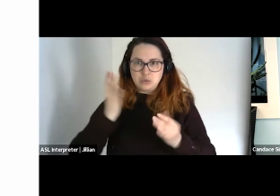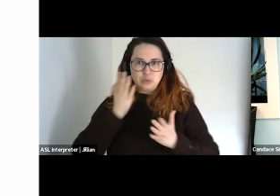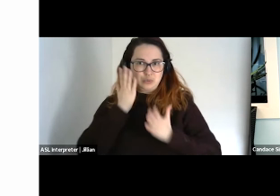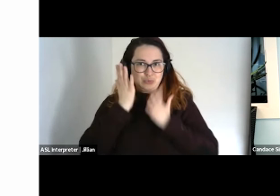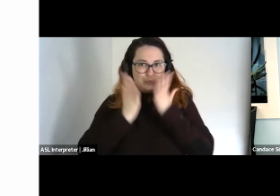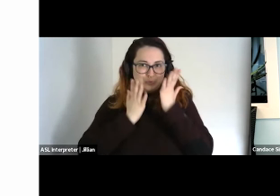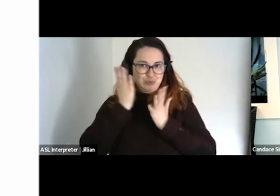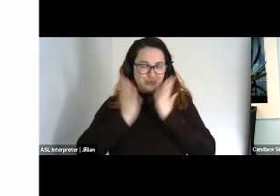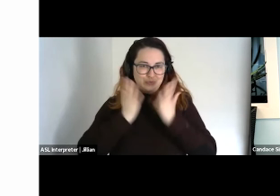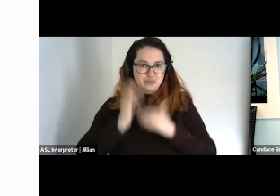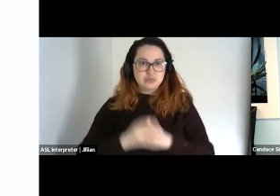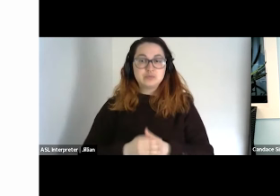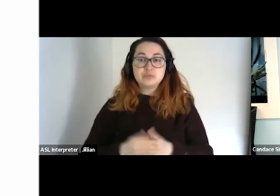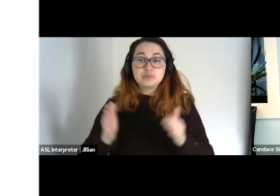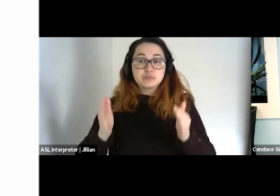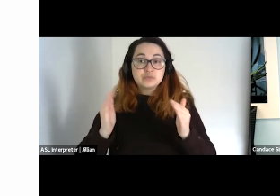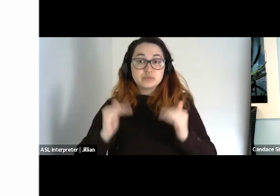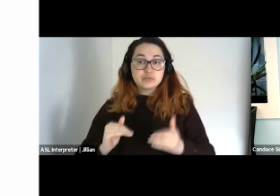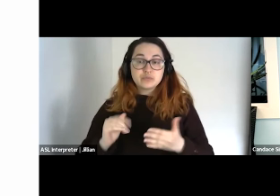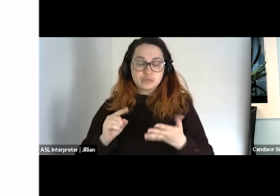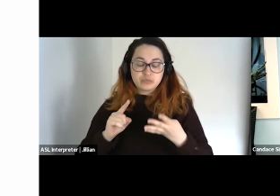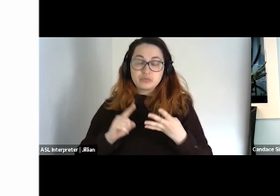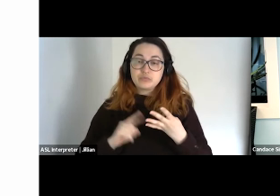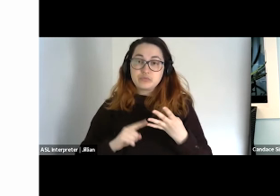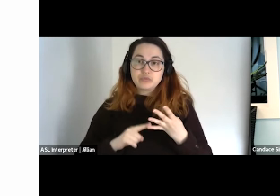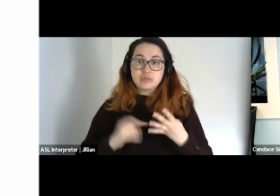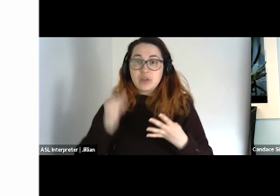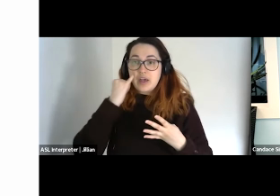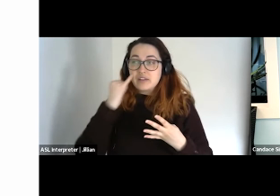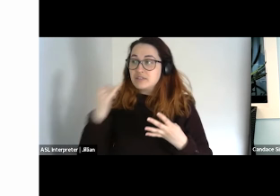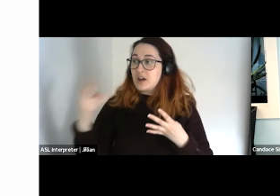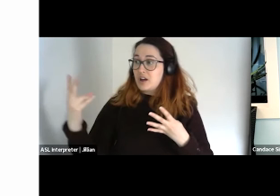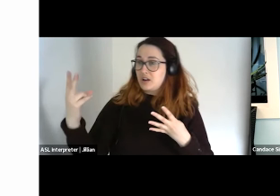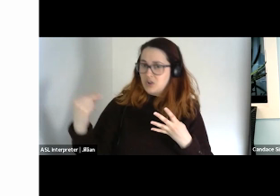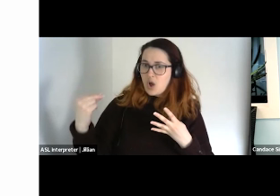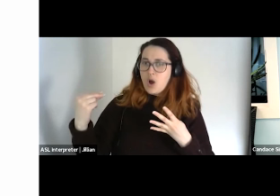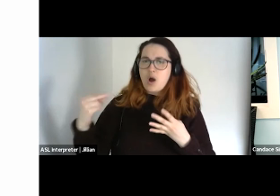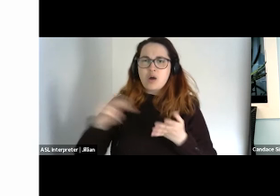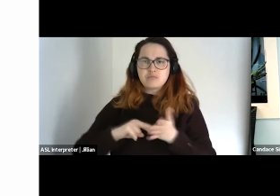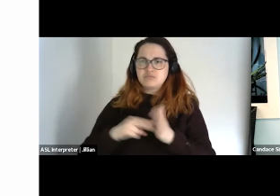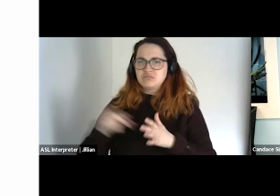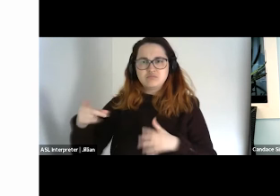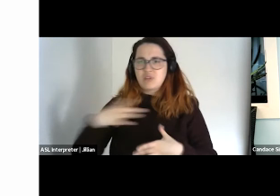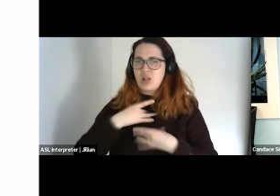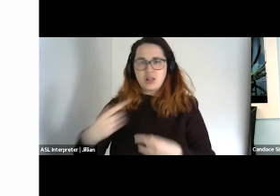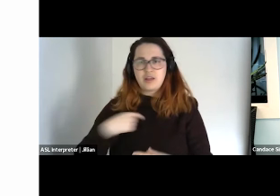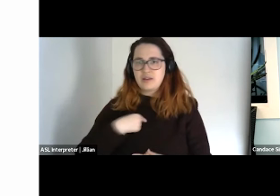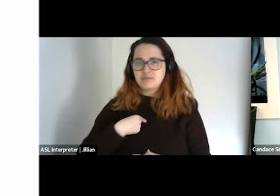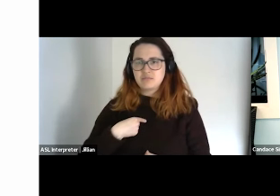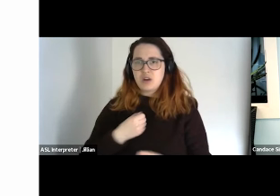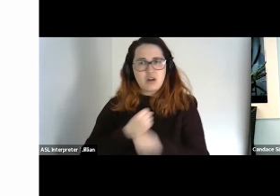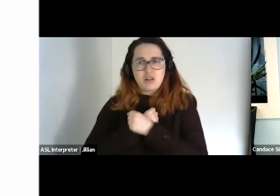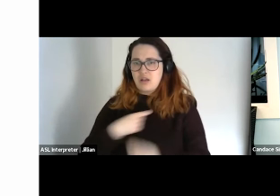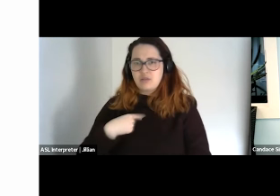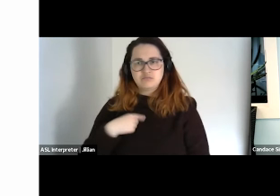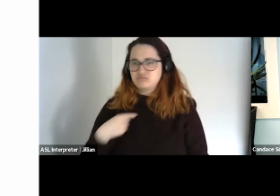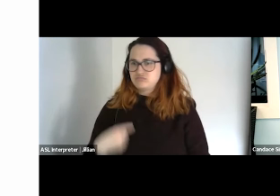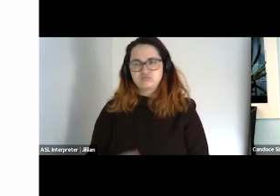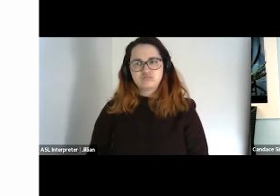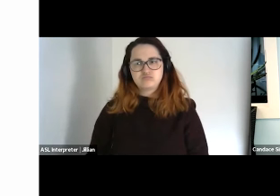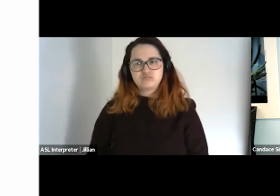If someone says no to my request, it's because they don't like or love me. So this one is really interesting, because we start